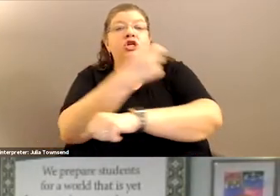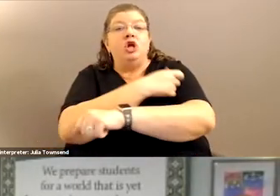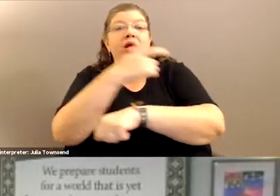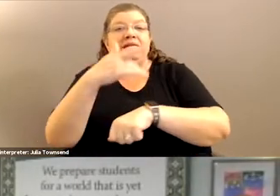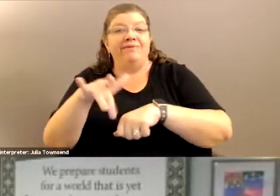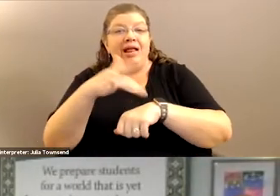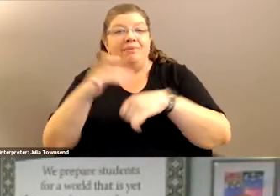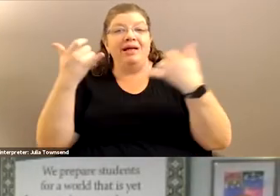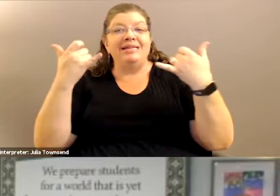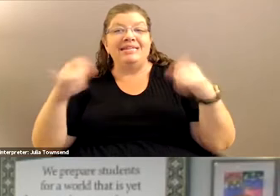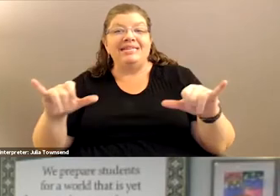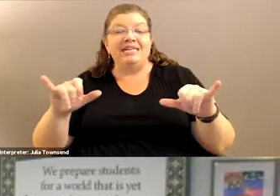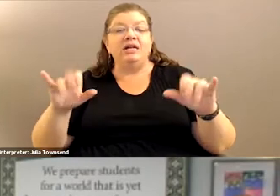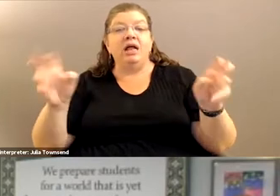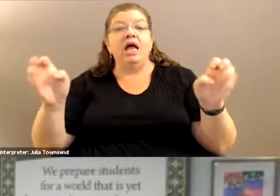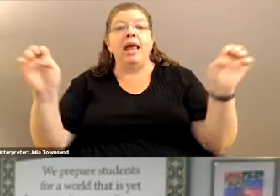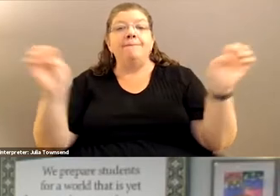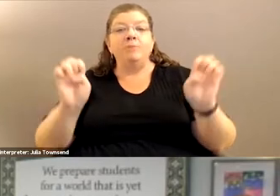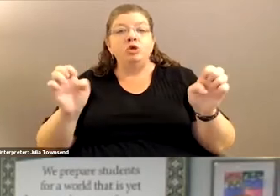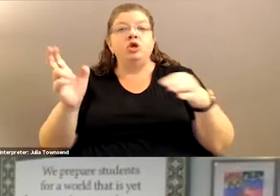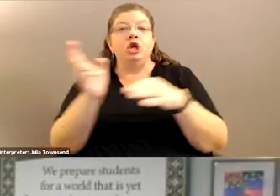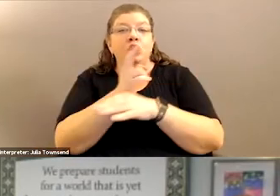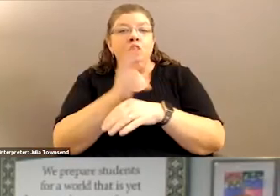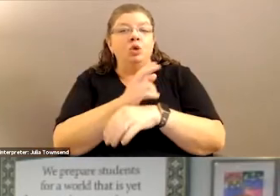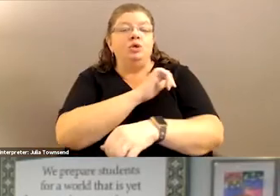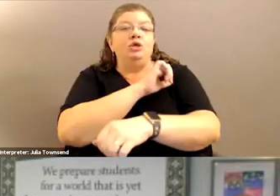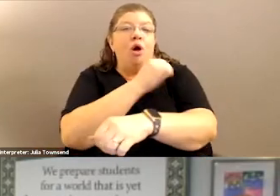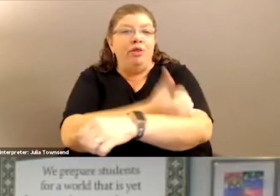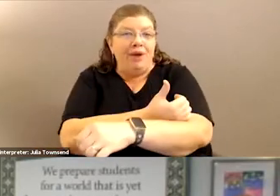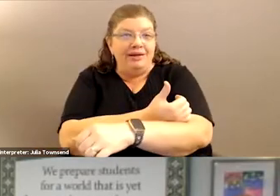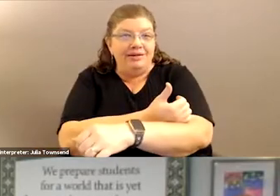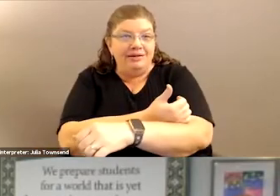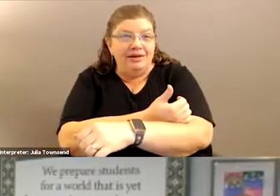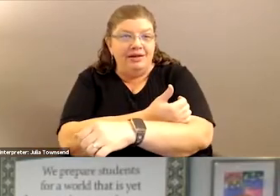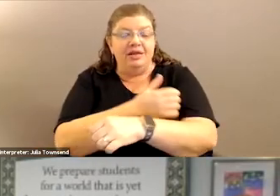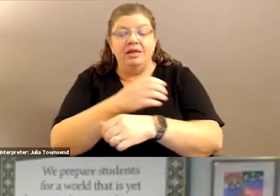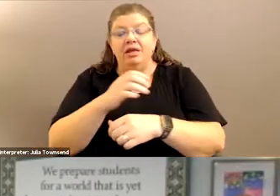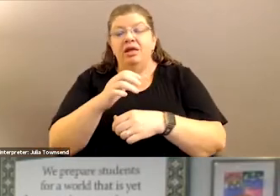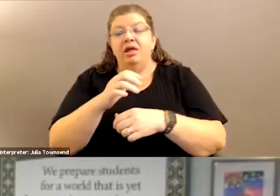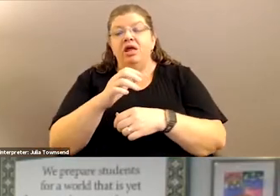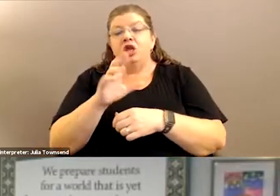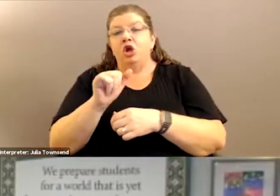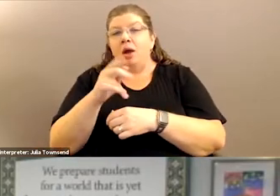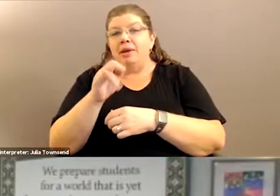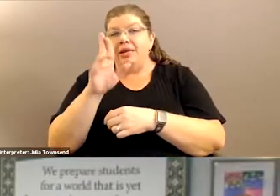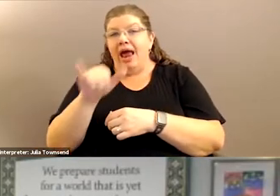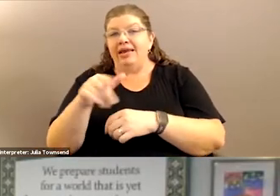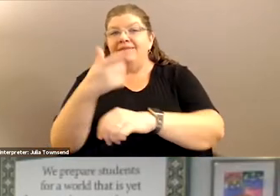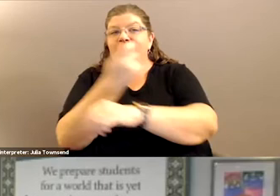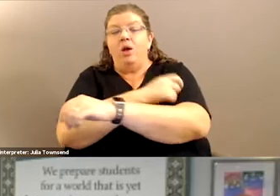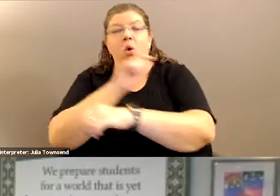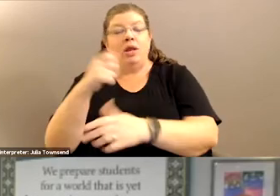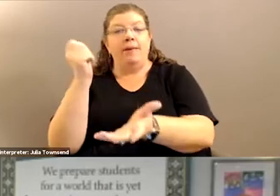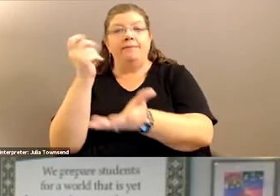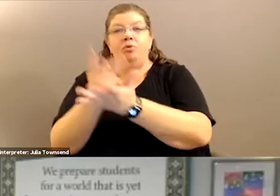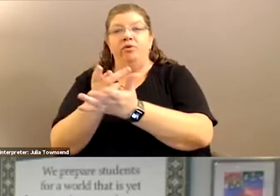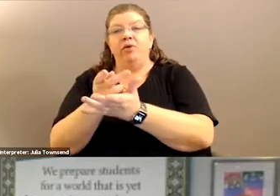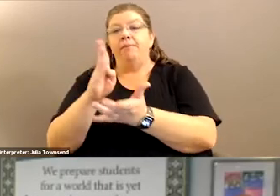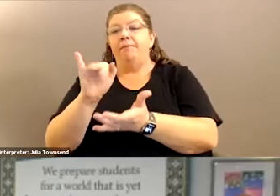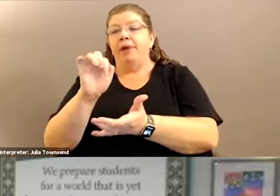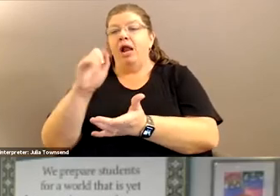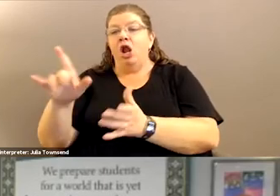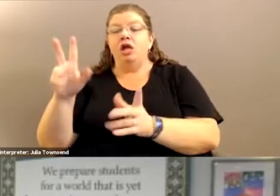are still under emergency youth authorization the commonality vaccine is currently the only drug with an approved biologics license